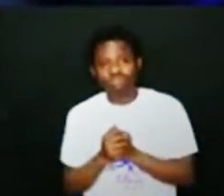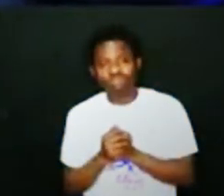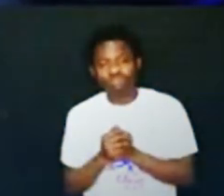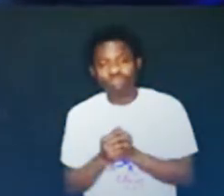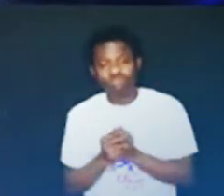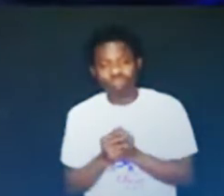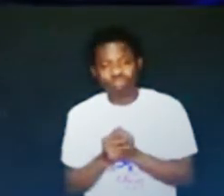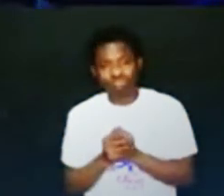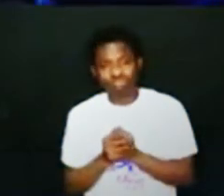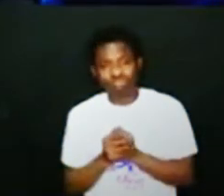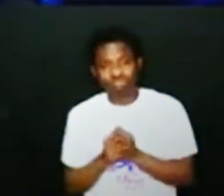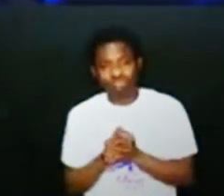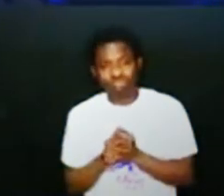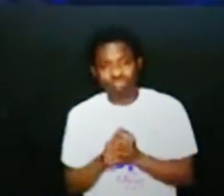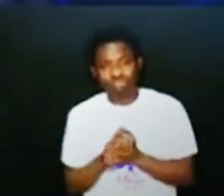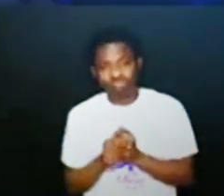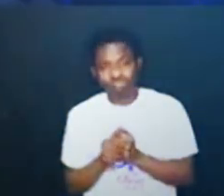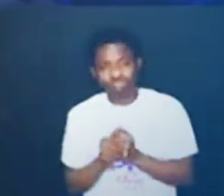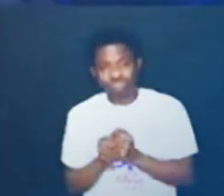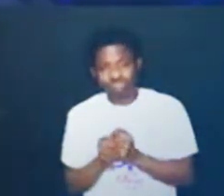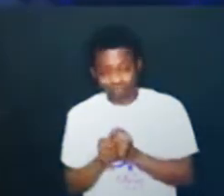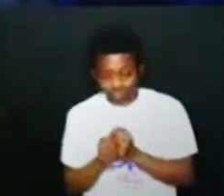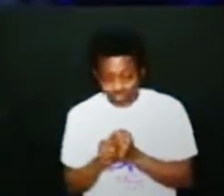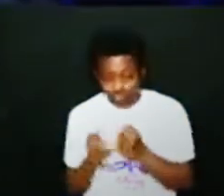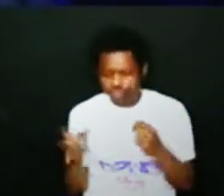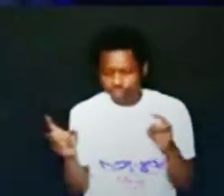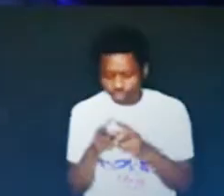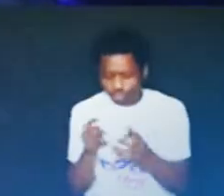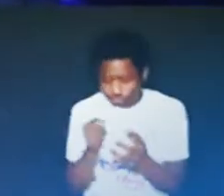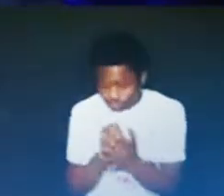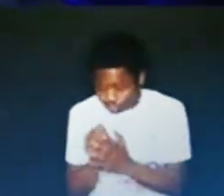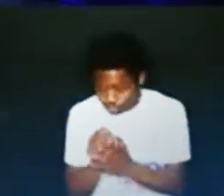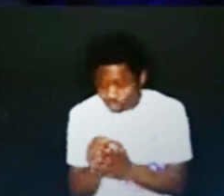see is longer than what comes out.